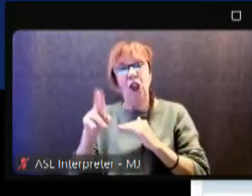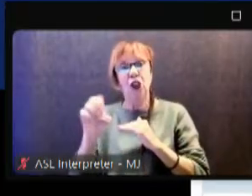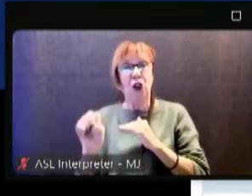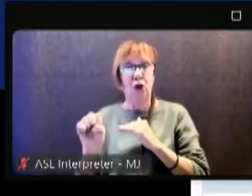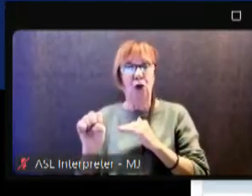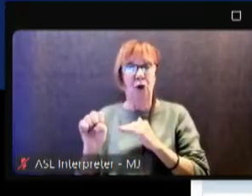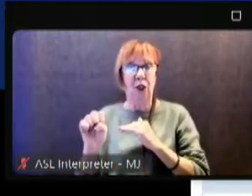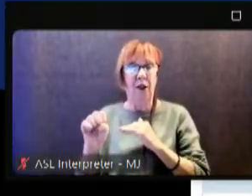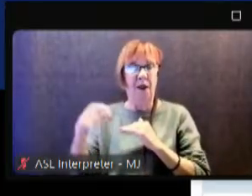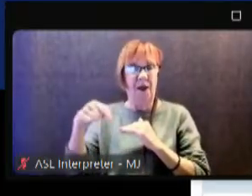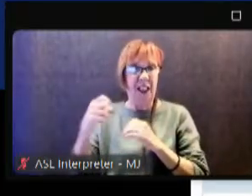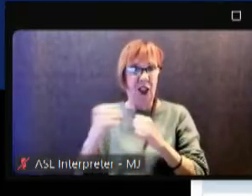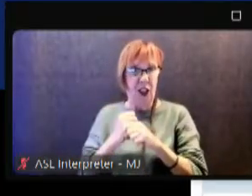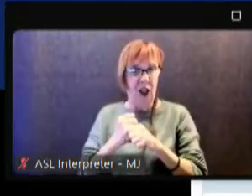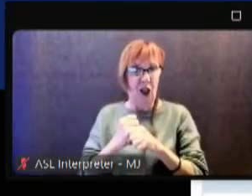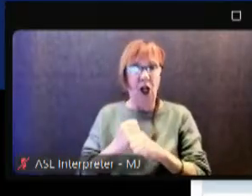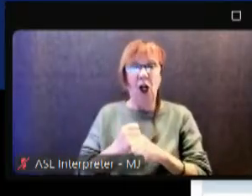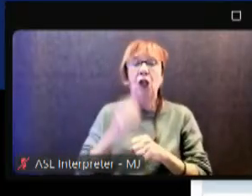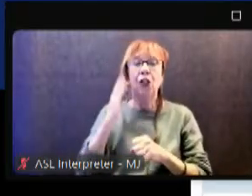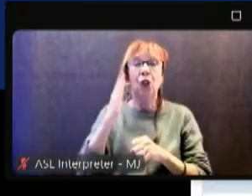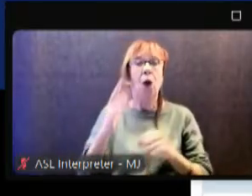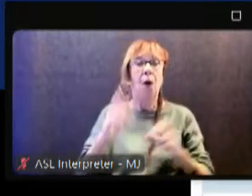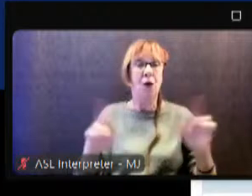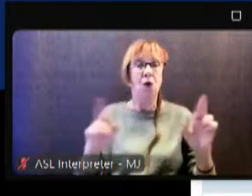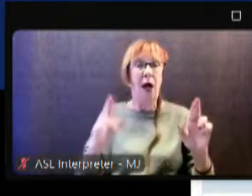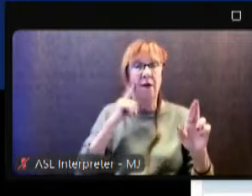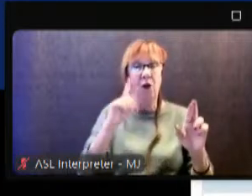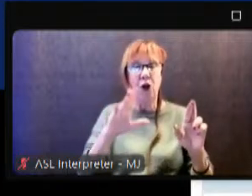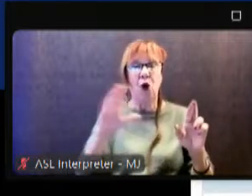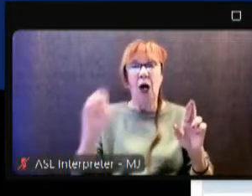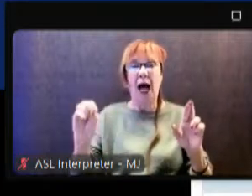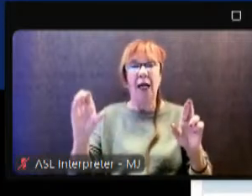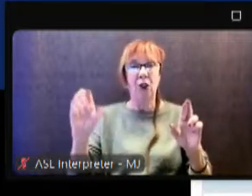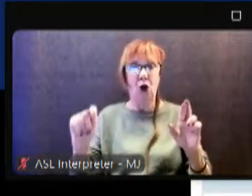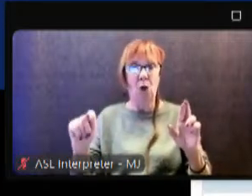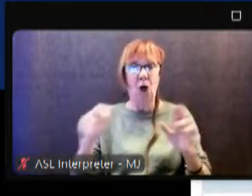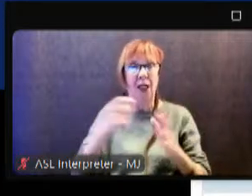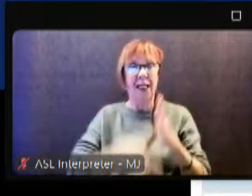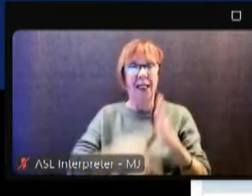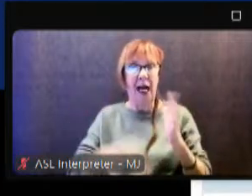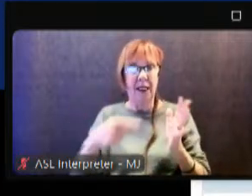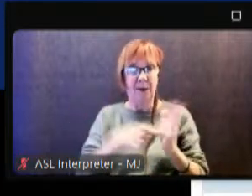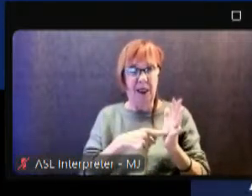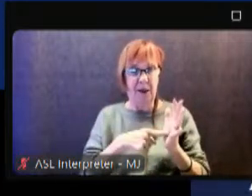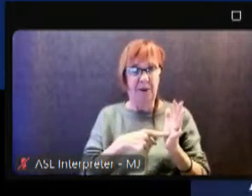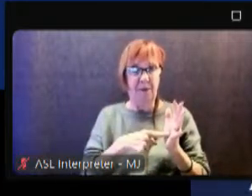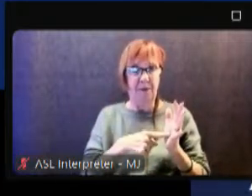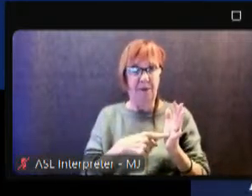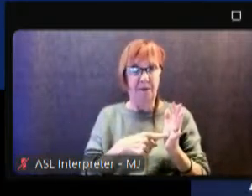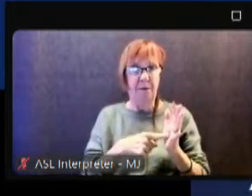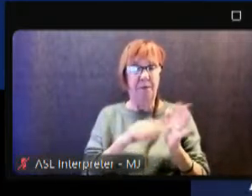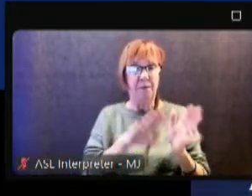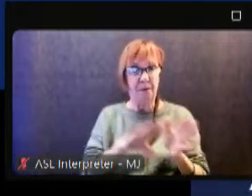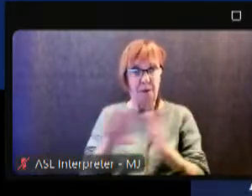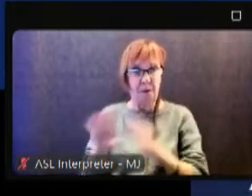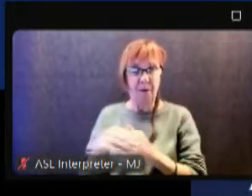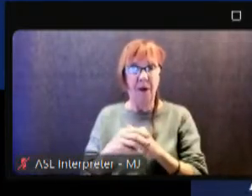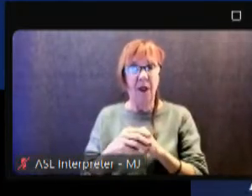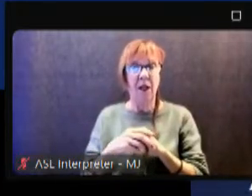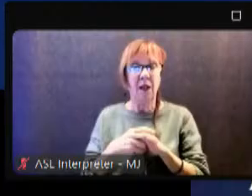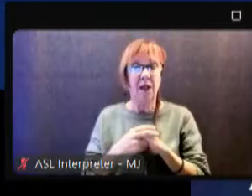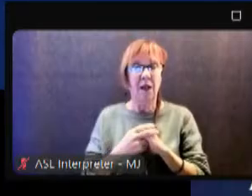ready for your October tax bill. Next slide. You can also, on